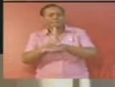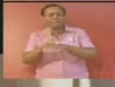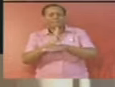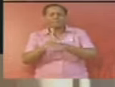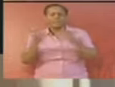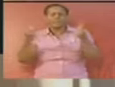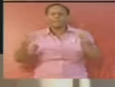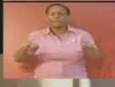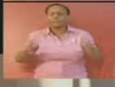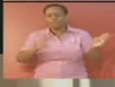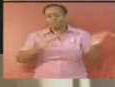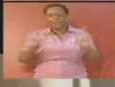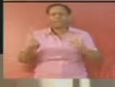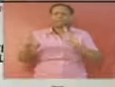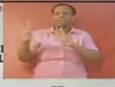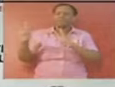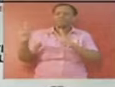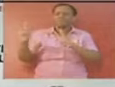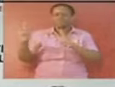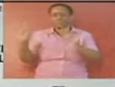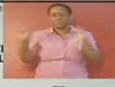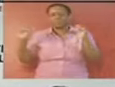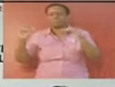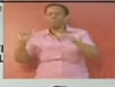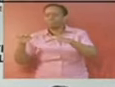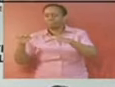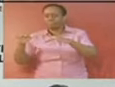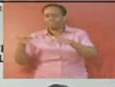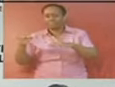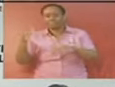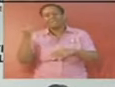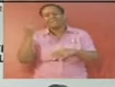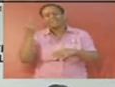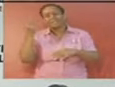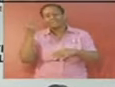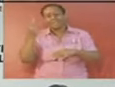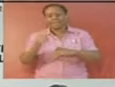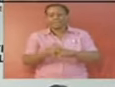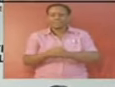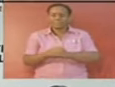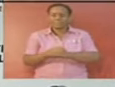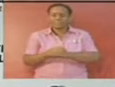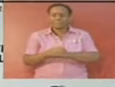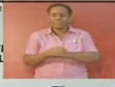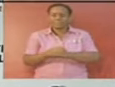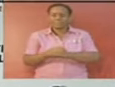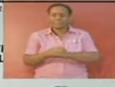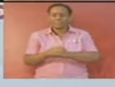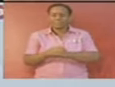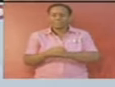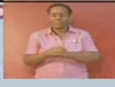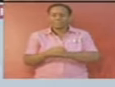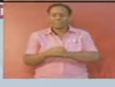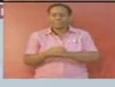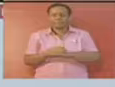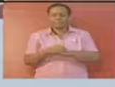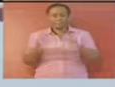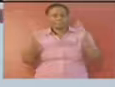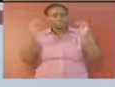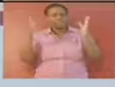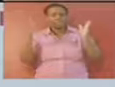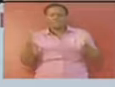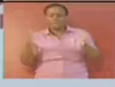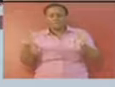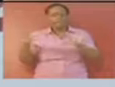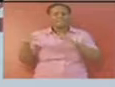Thank you very much. So I will take both questions. You see, Amo has indicated that I should take both. Okay. So vaccine preparedness is really